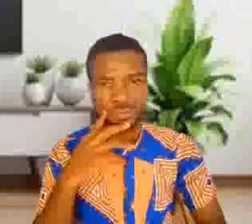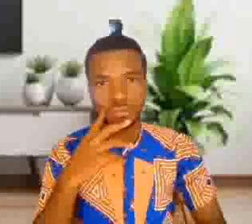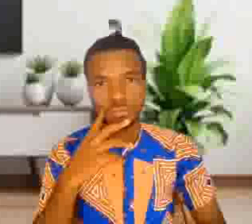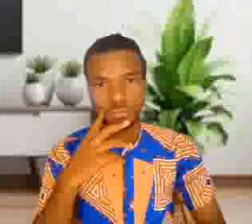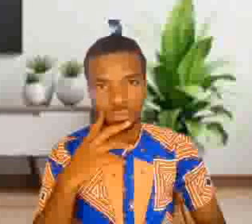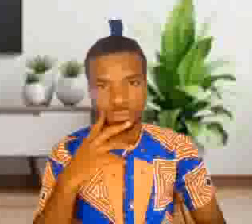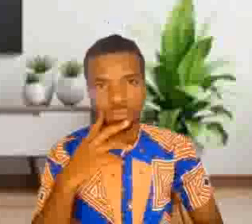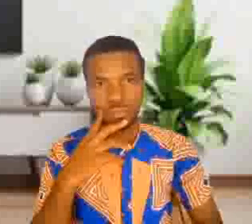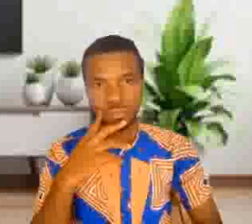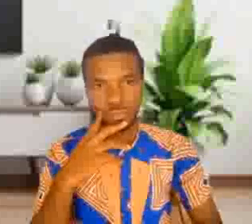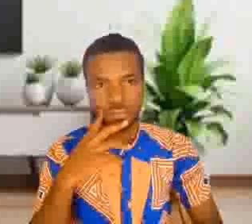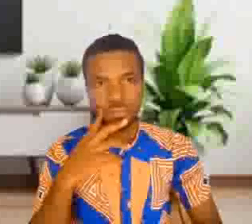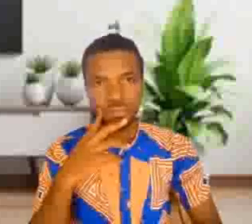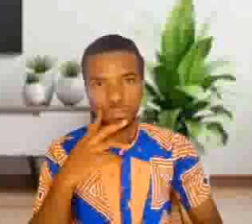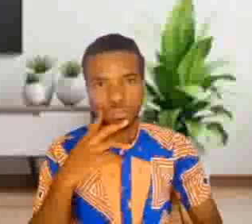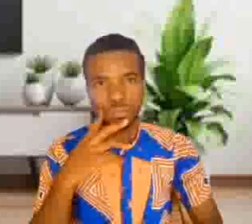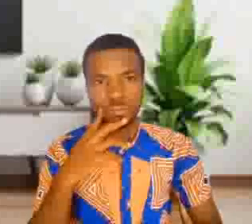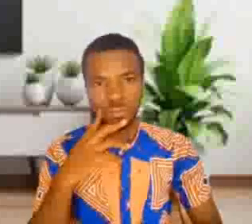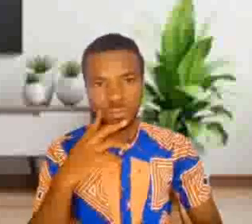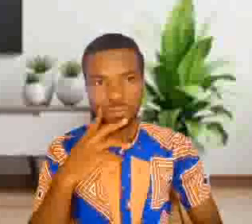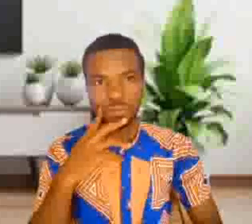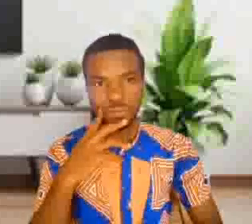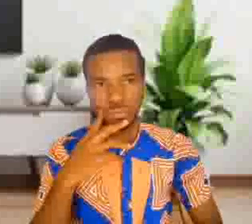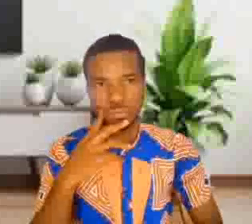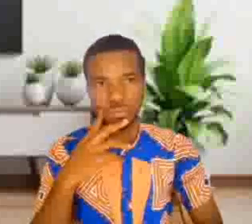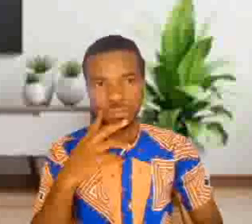next 1 minute. Prepare your spirit to receive.